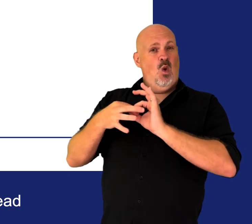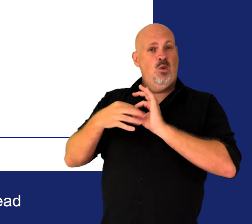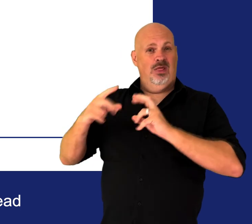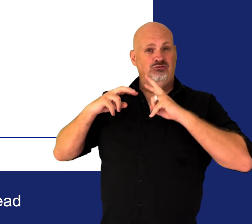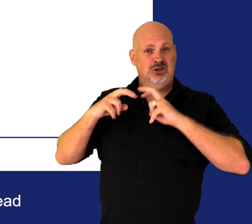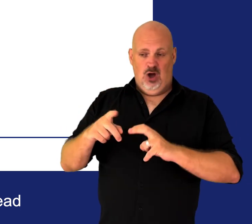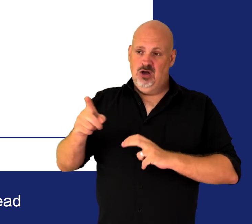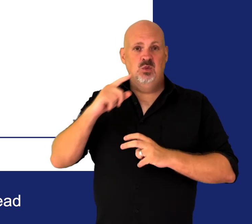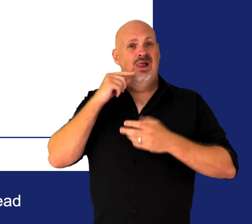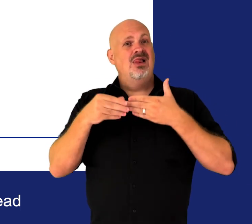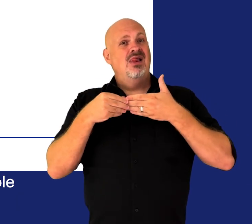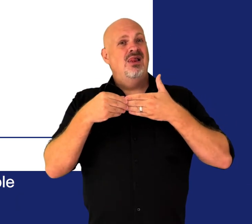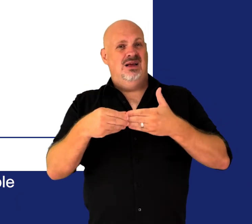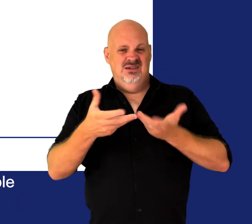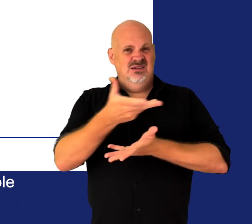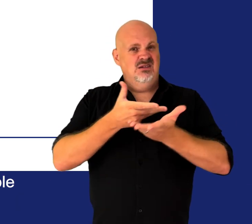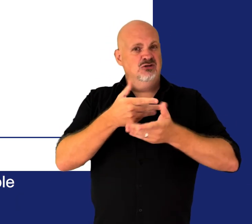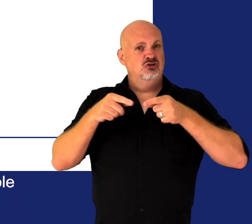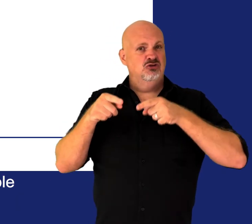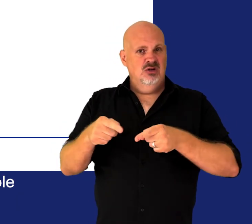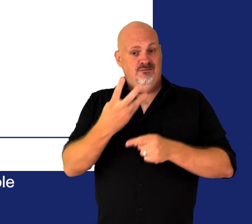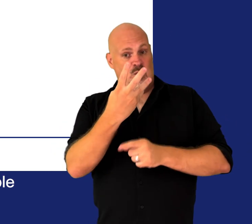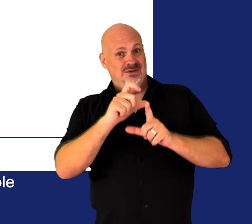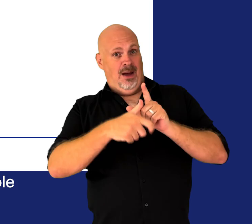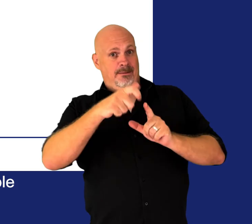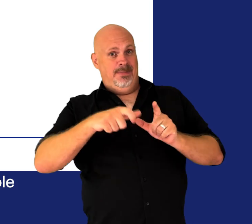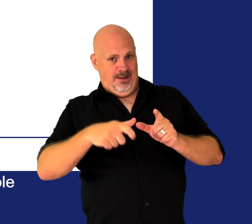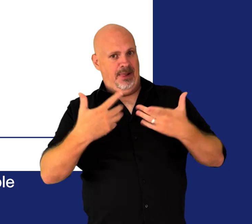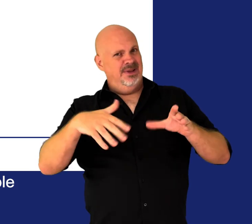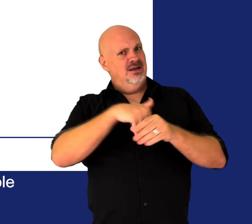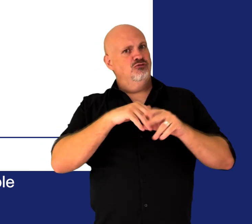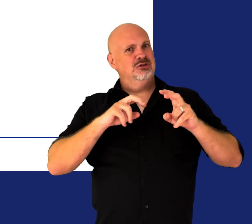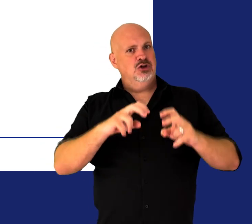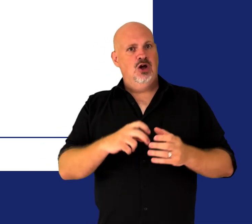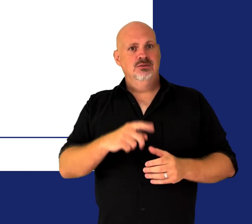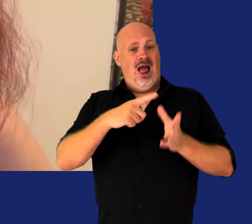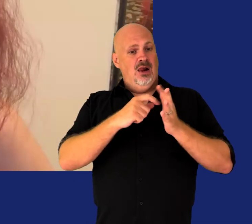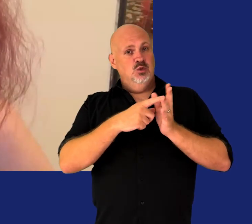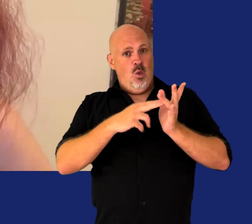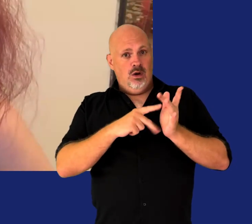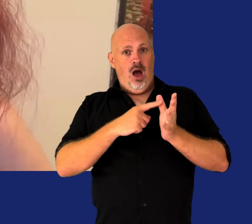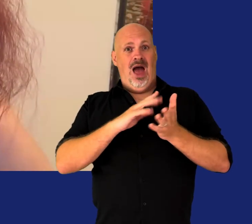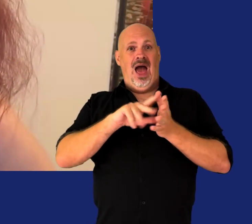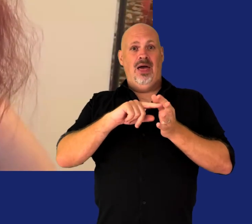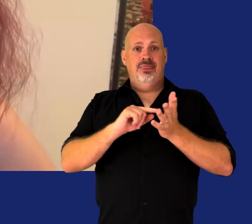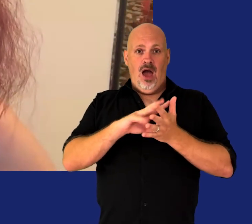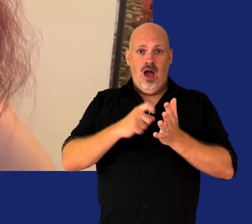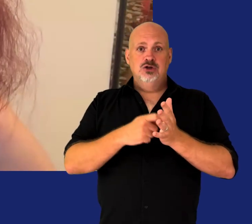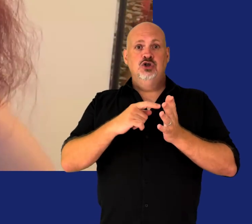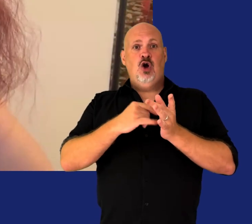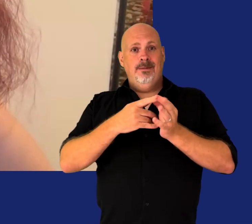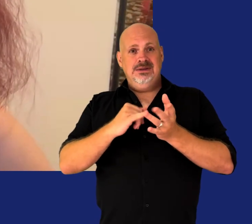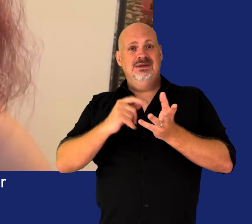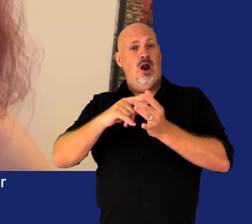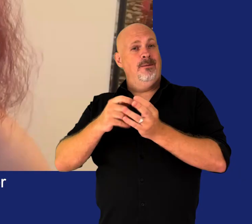this research, and she's going to lead a discussion with 4 disabled people who took part in the research. We have Aldona, Heather, Thomas